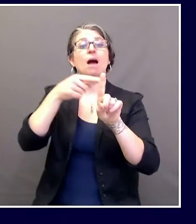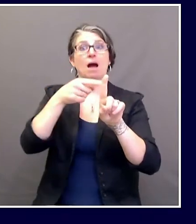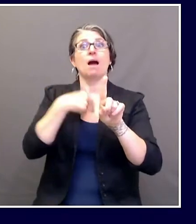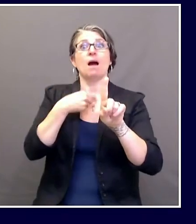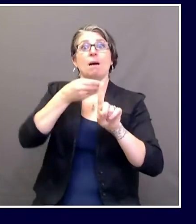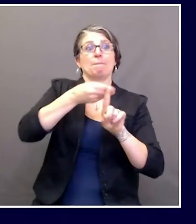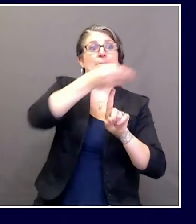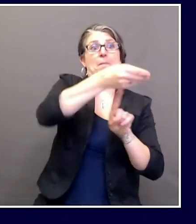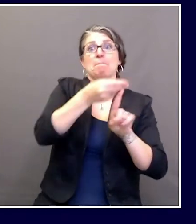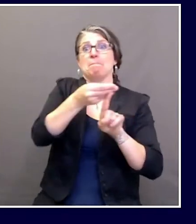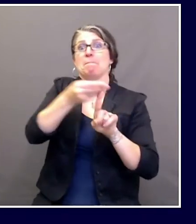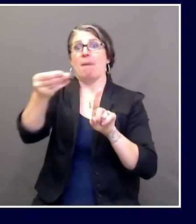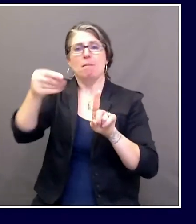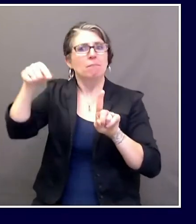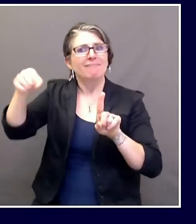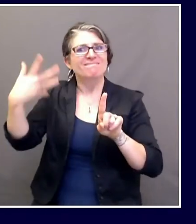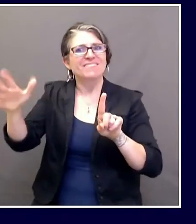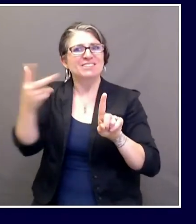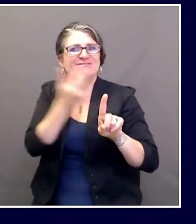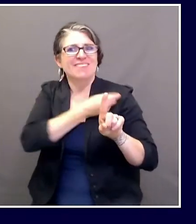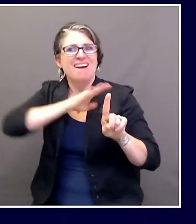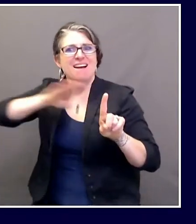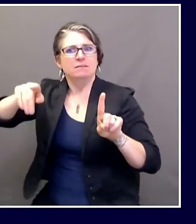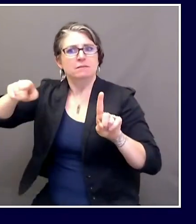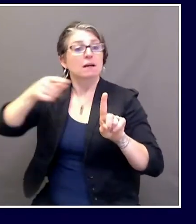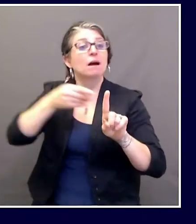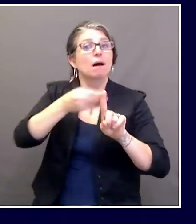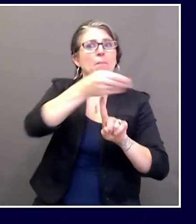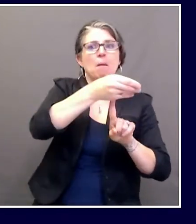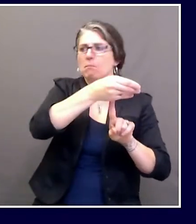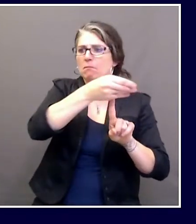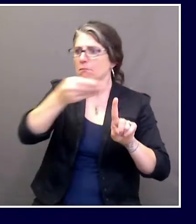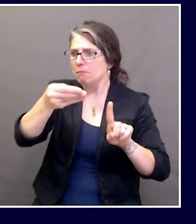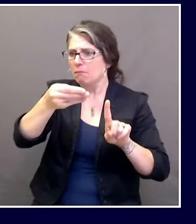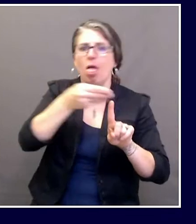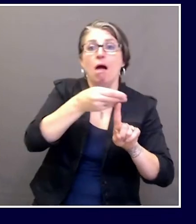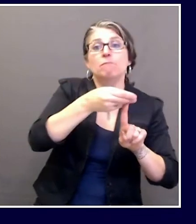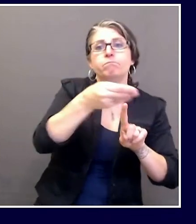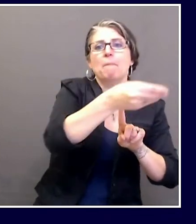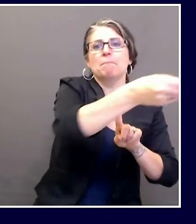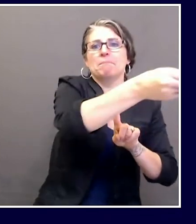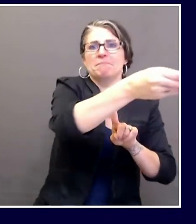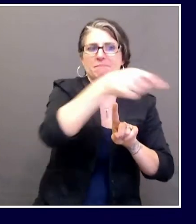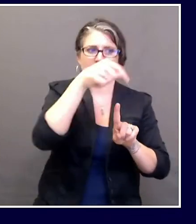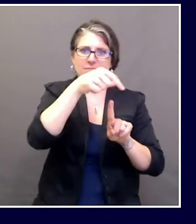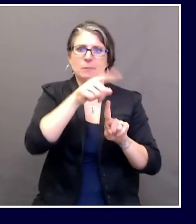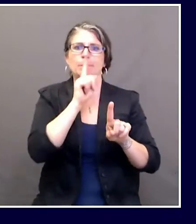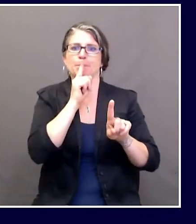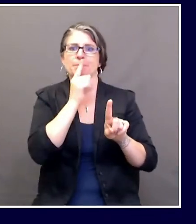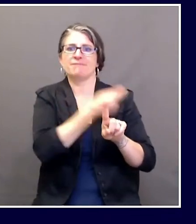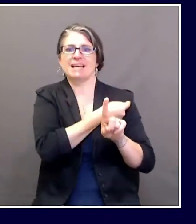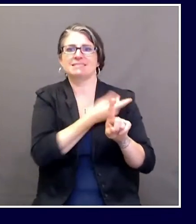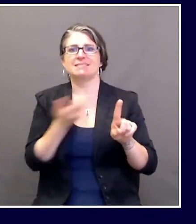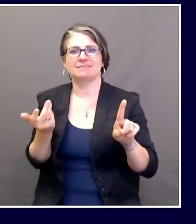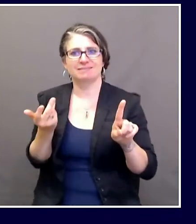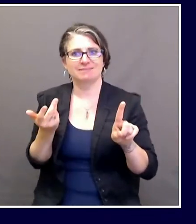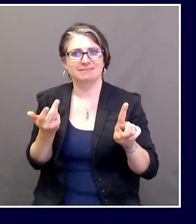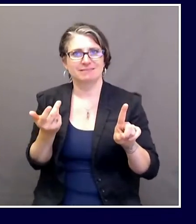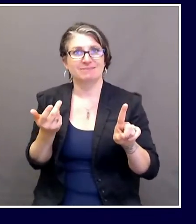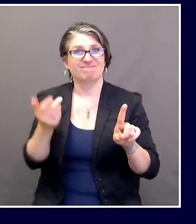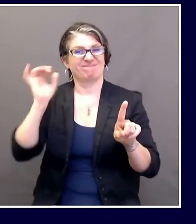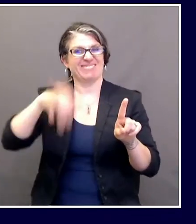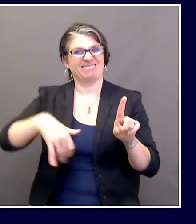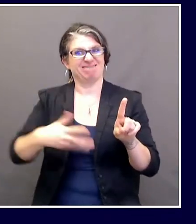Maine right now waiting for you. The best advice I can offer every single